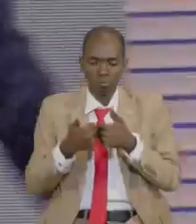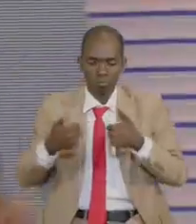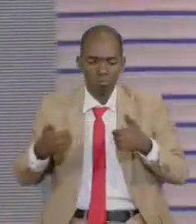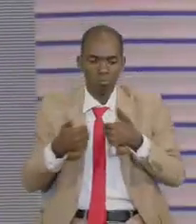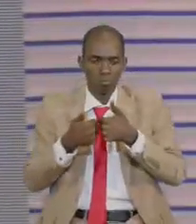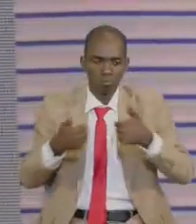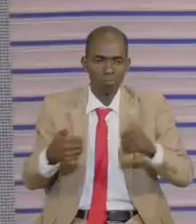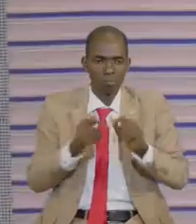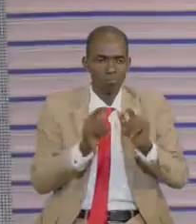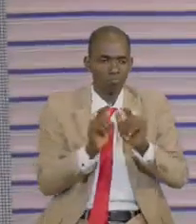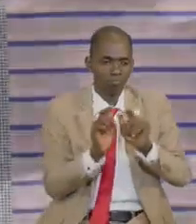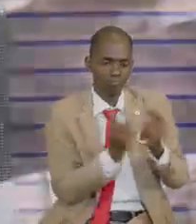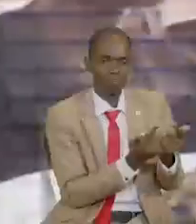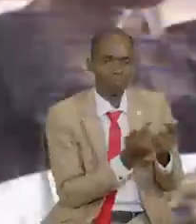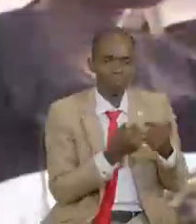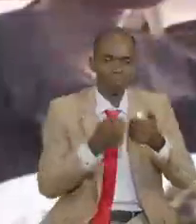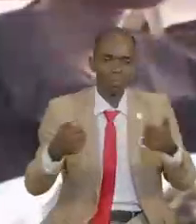insulating themselves.